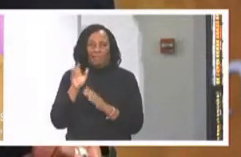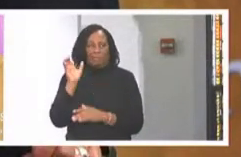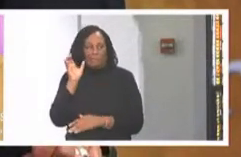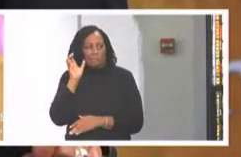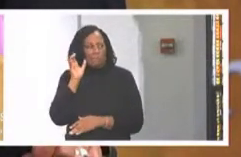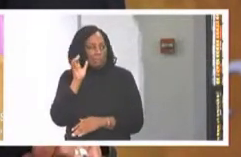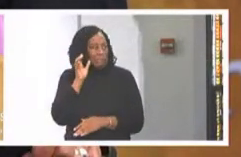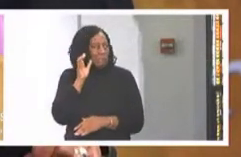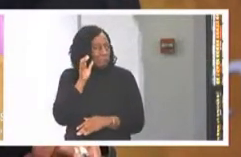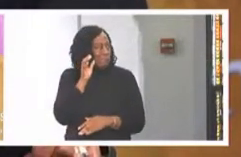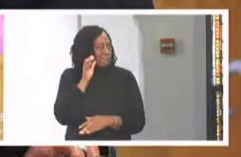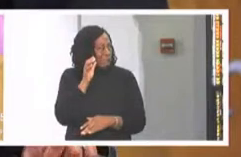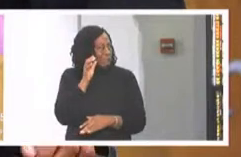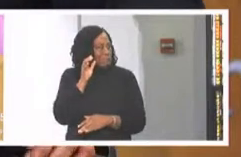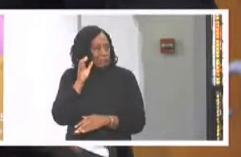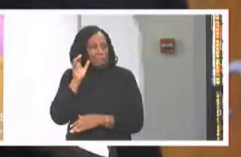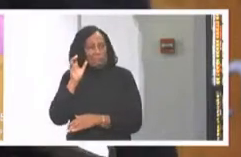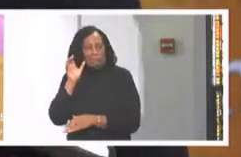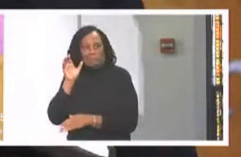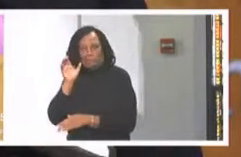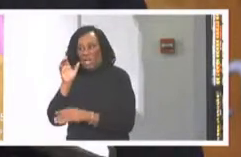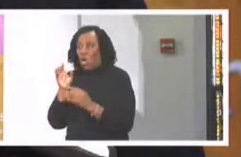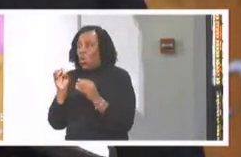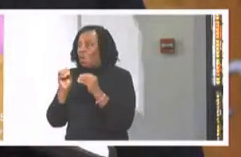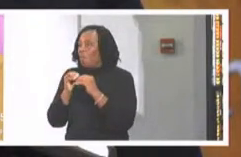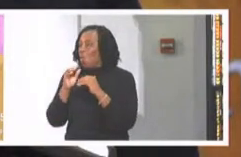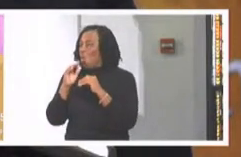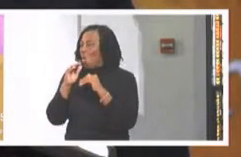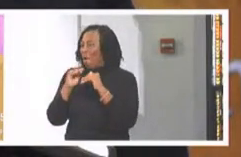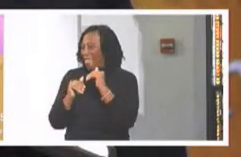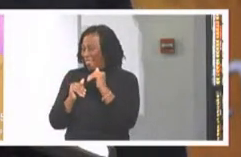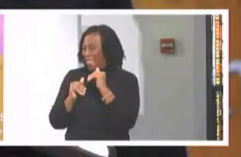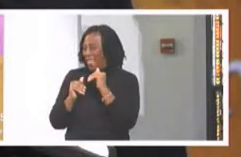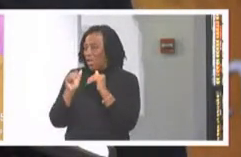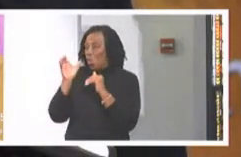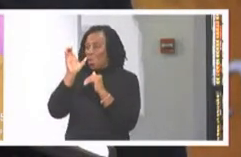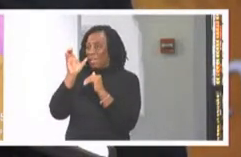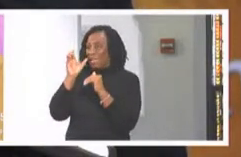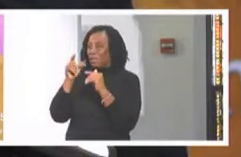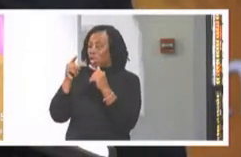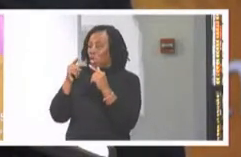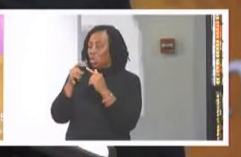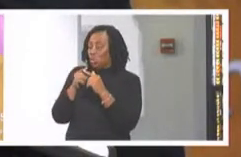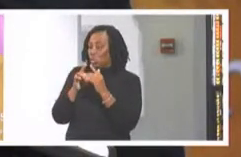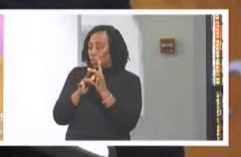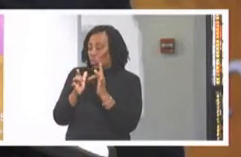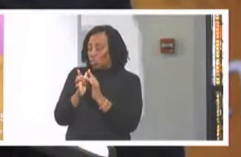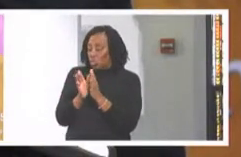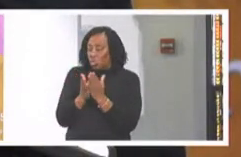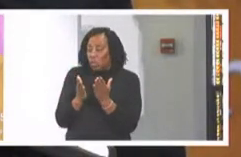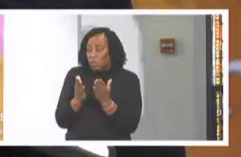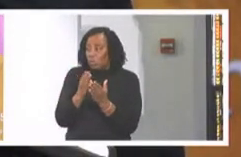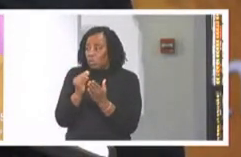enemy more than we listen to the loud and intentional declarations of the scriptures and the Holy Spirit.